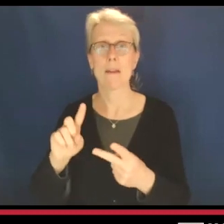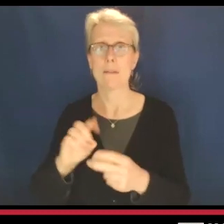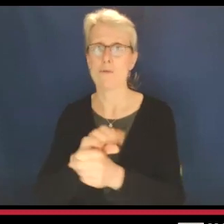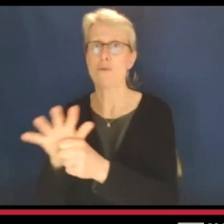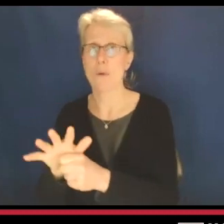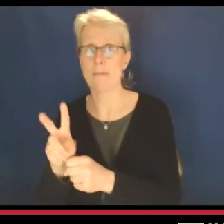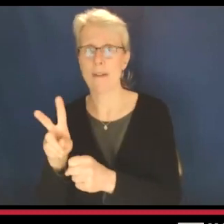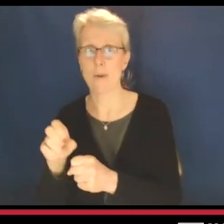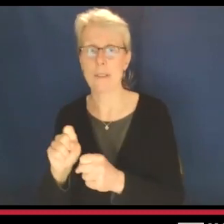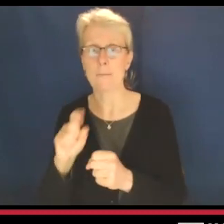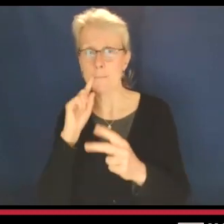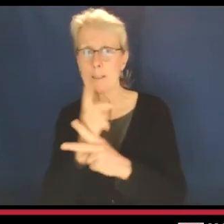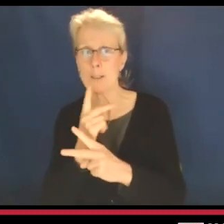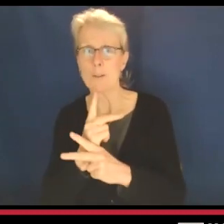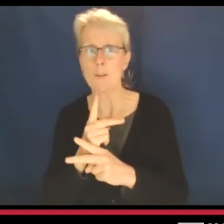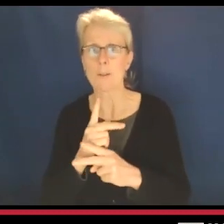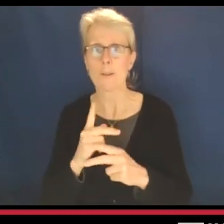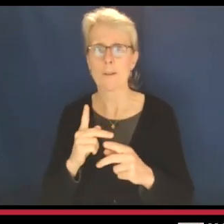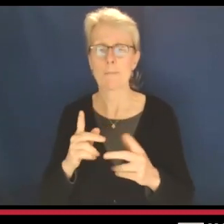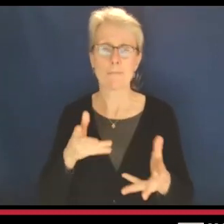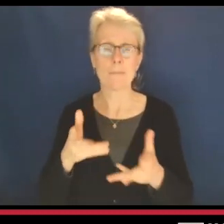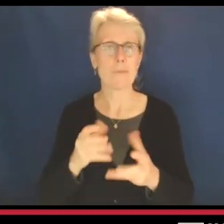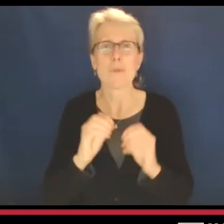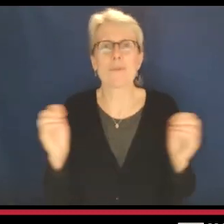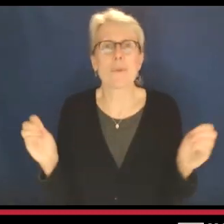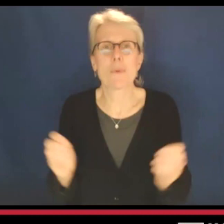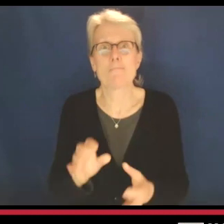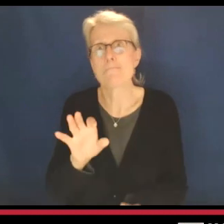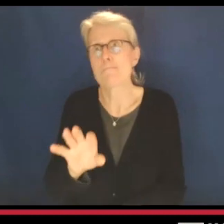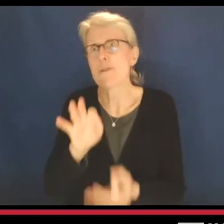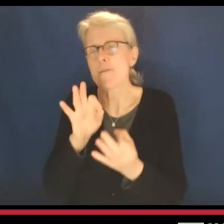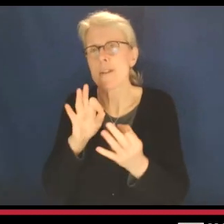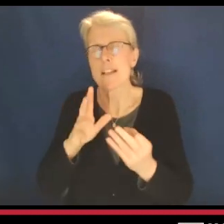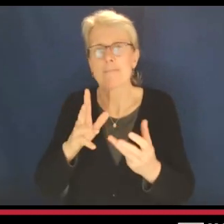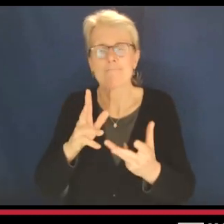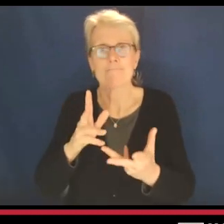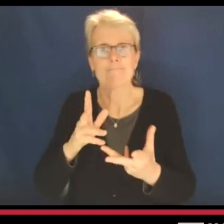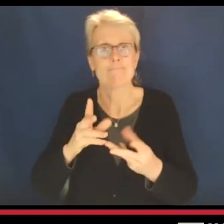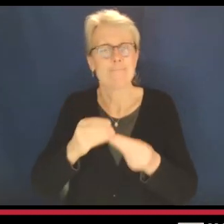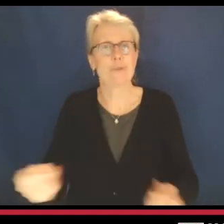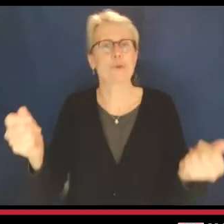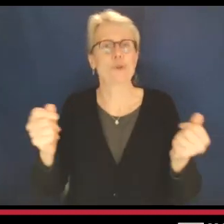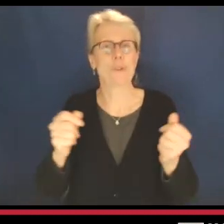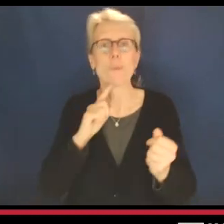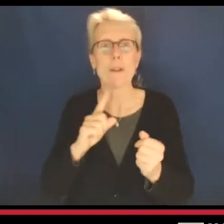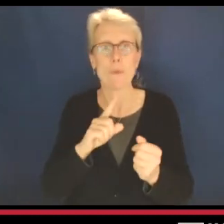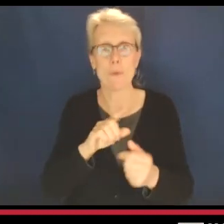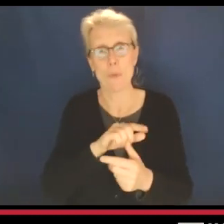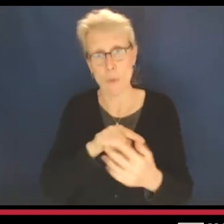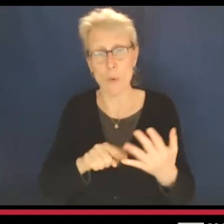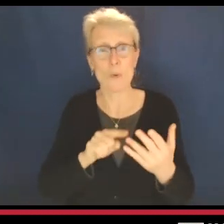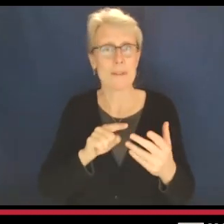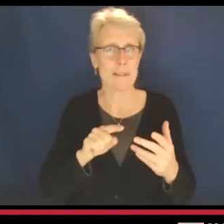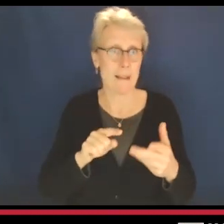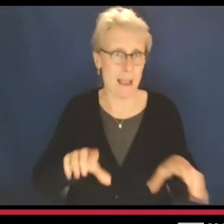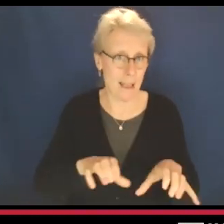not none of these are panaceas, but they all do speed up the process of going from